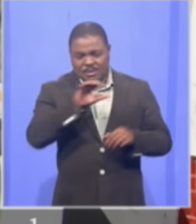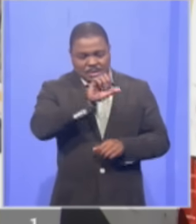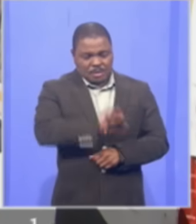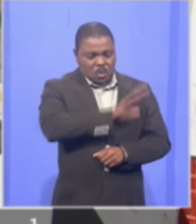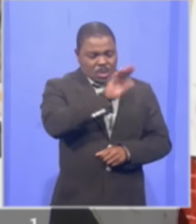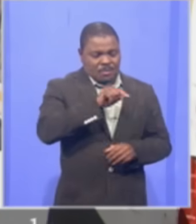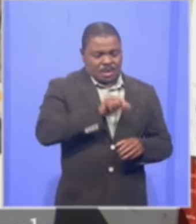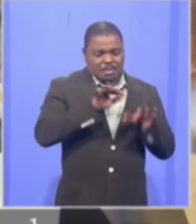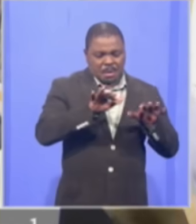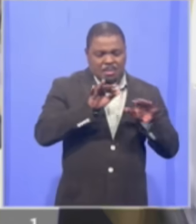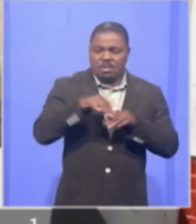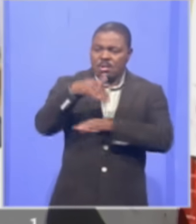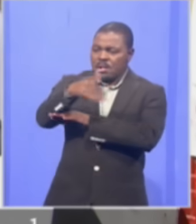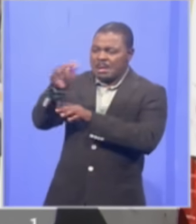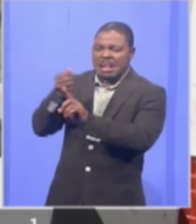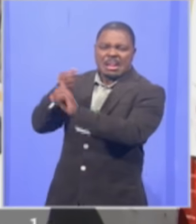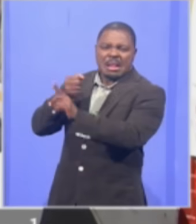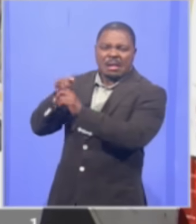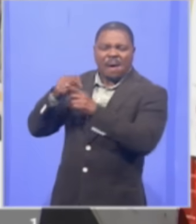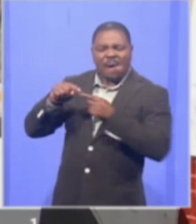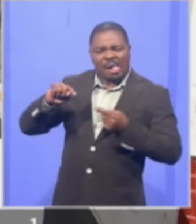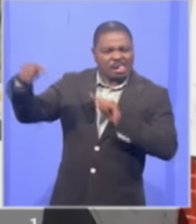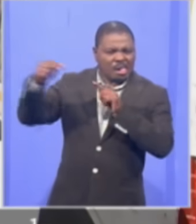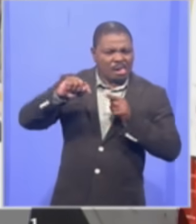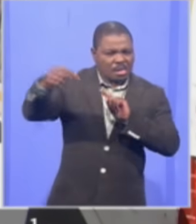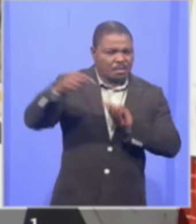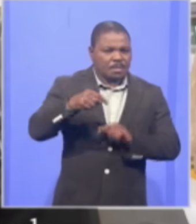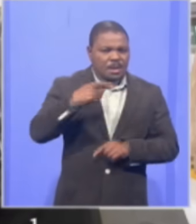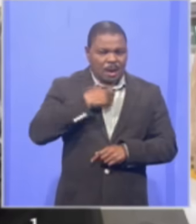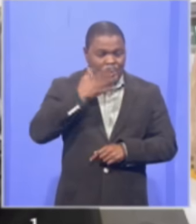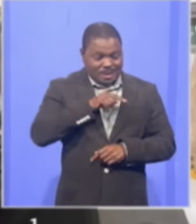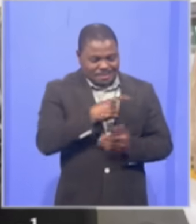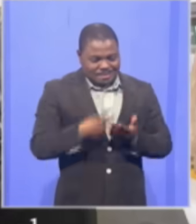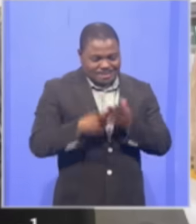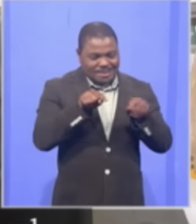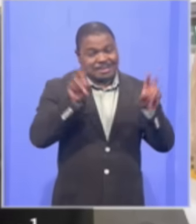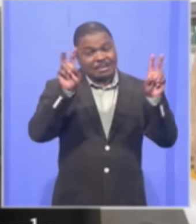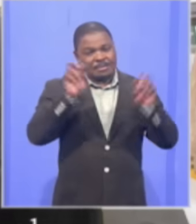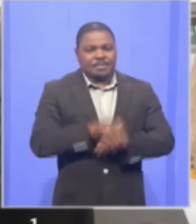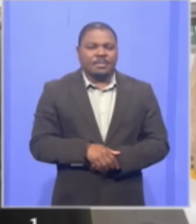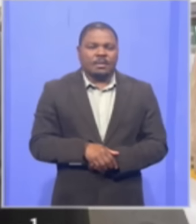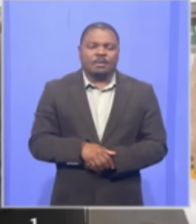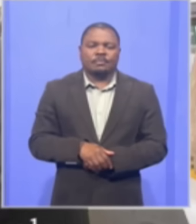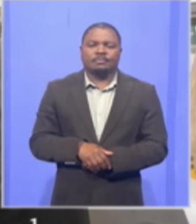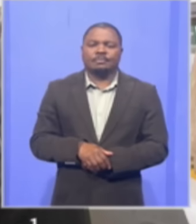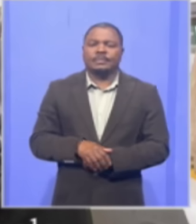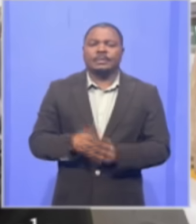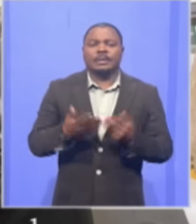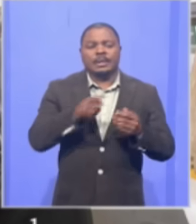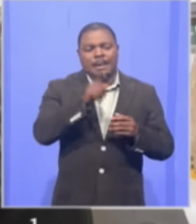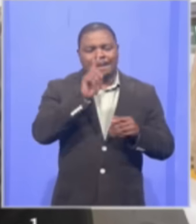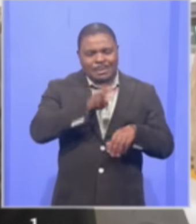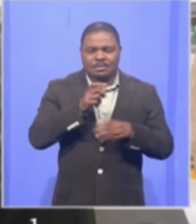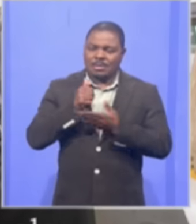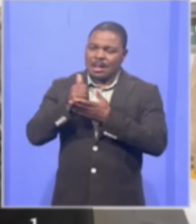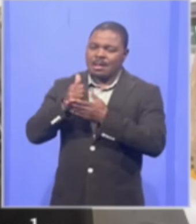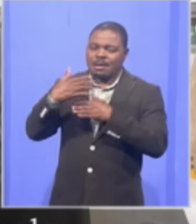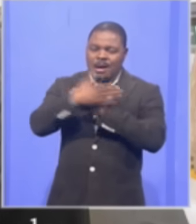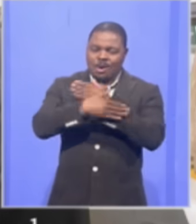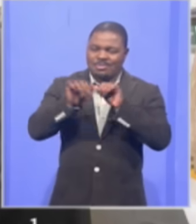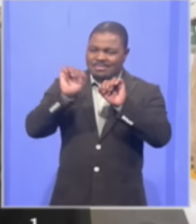Africans fighting foreigners in our country, so I'd like for them to address that. Accountable to the people of their countries. It is